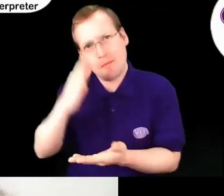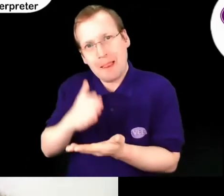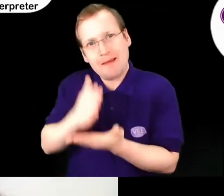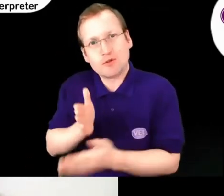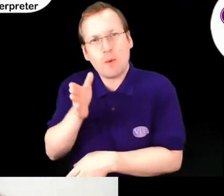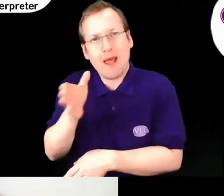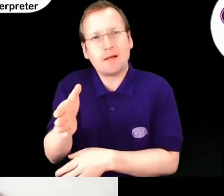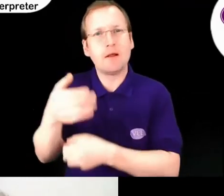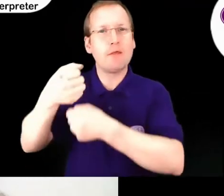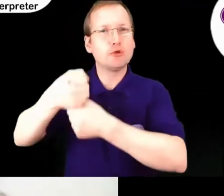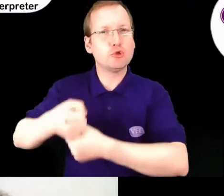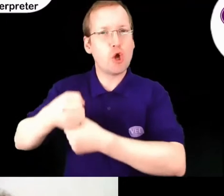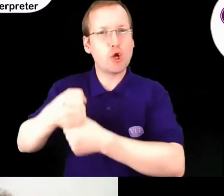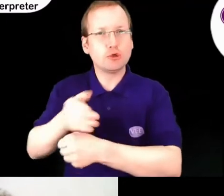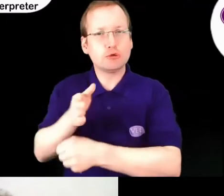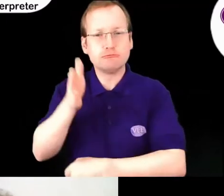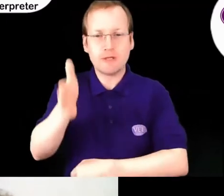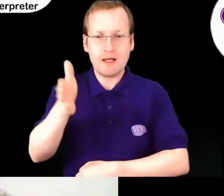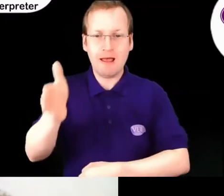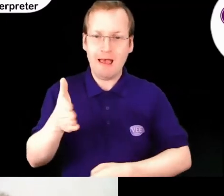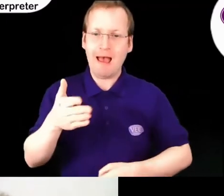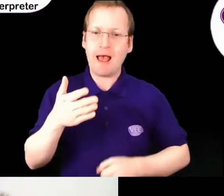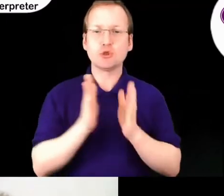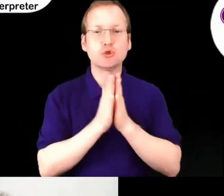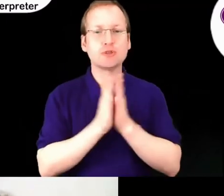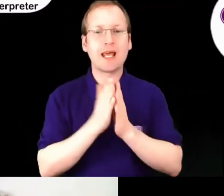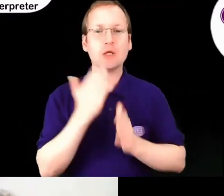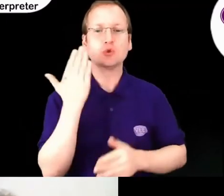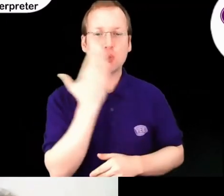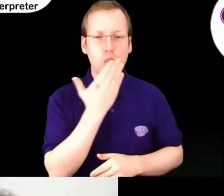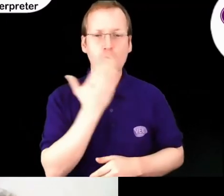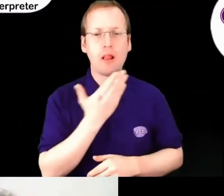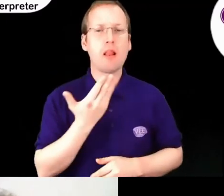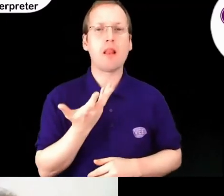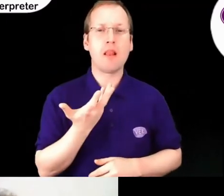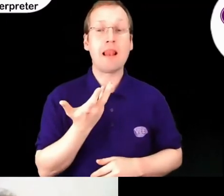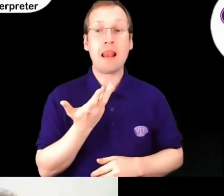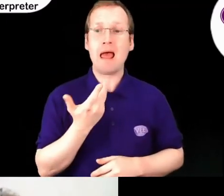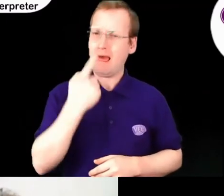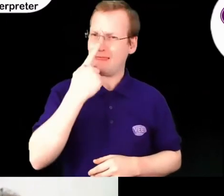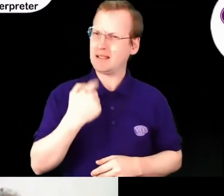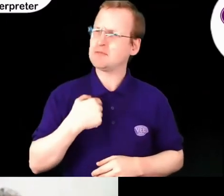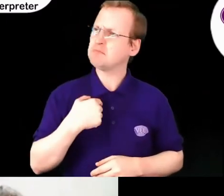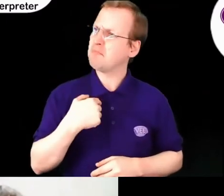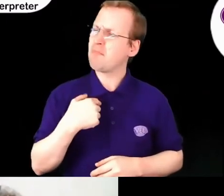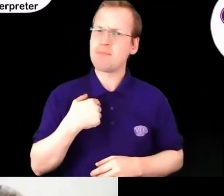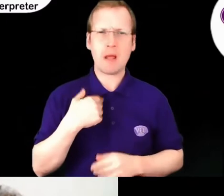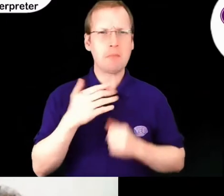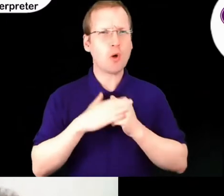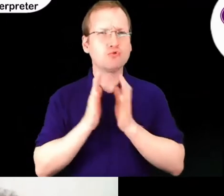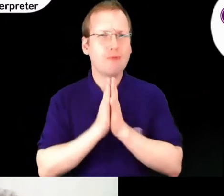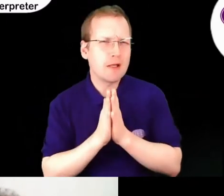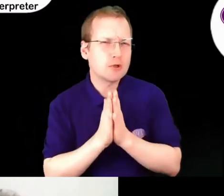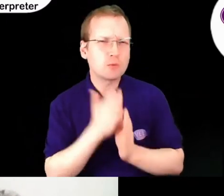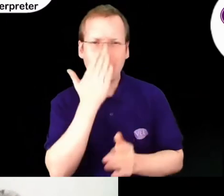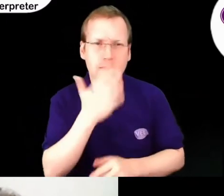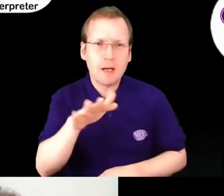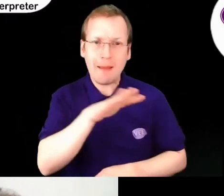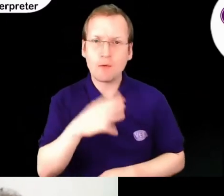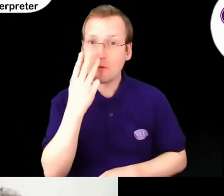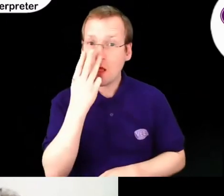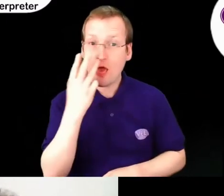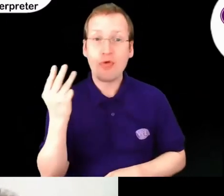the church and the Sunday school. And I think when I was probably, I was my most religious when I was 13, I went to